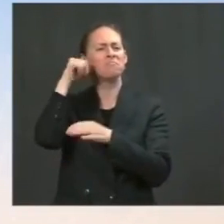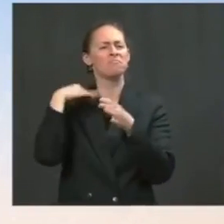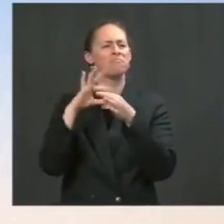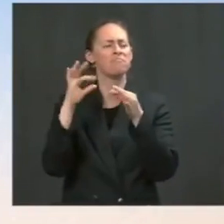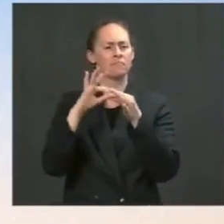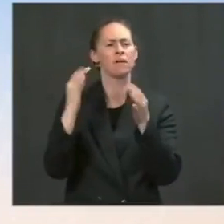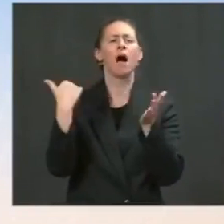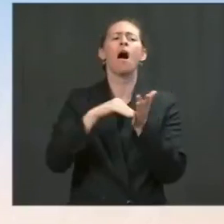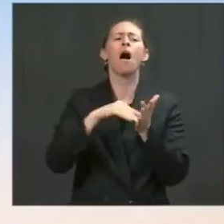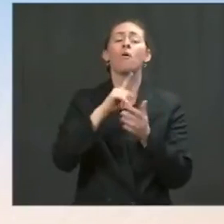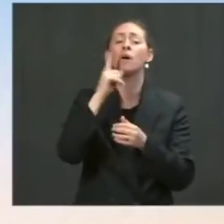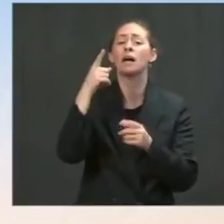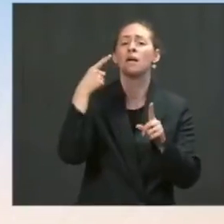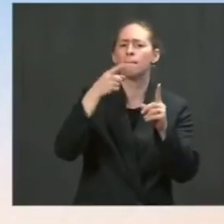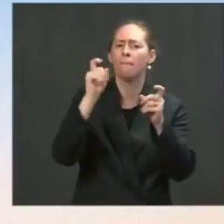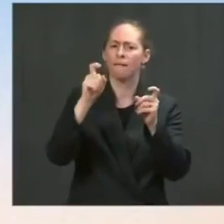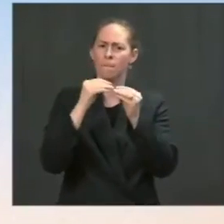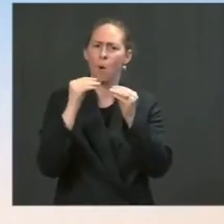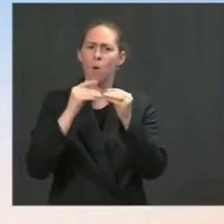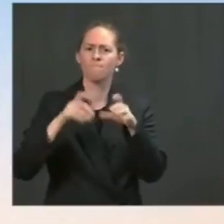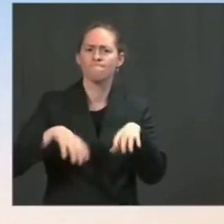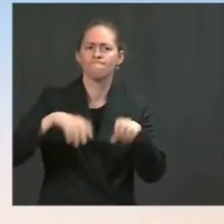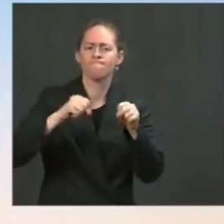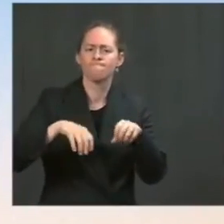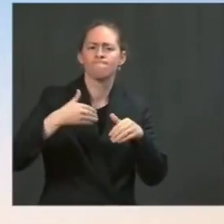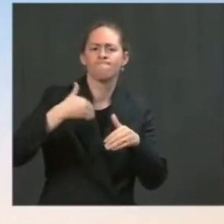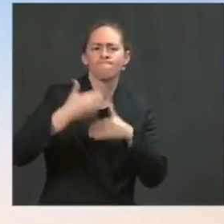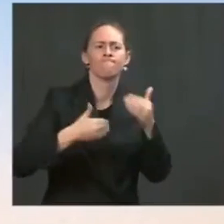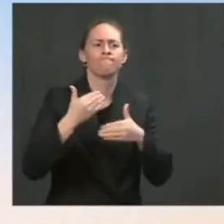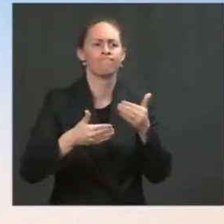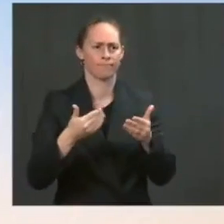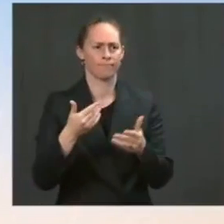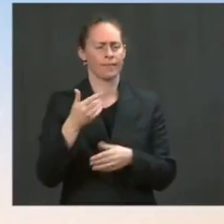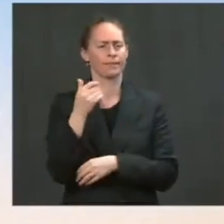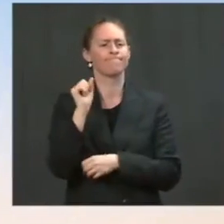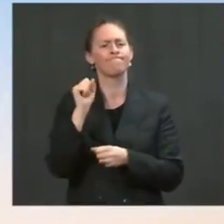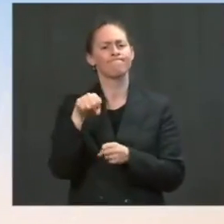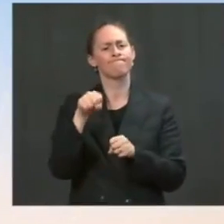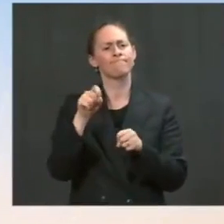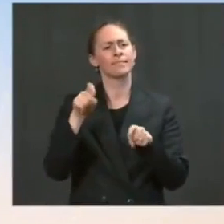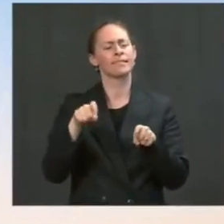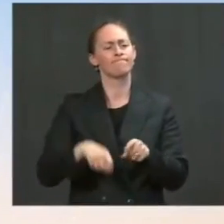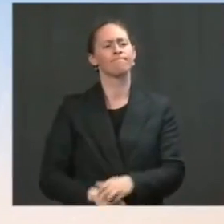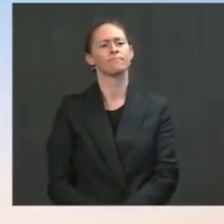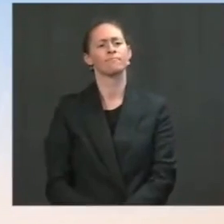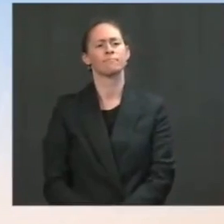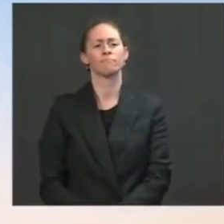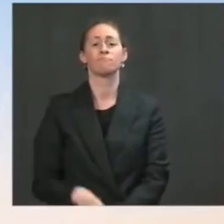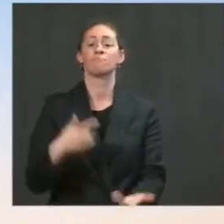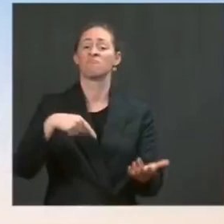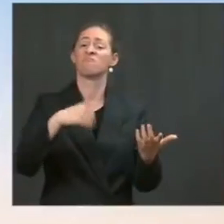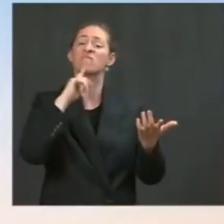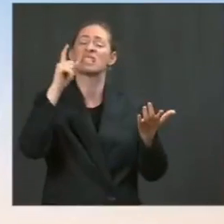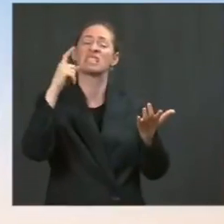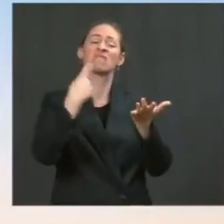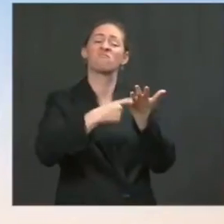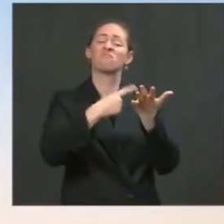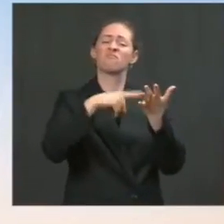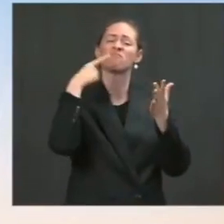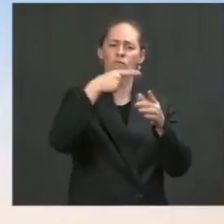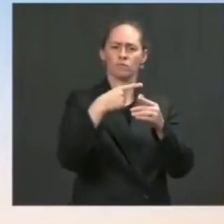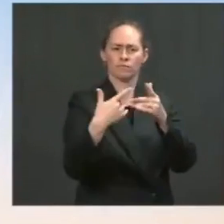there are more steps that everyone can take. And I would just note again, this is a responsibility of officials speaking,